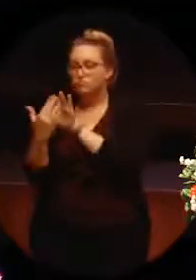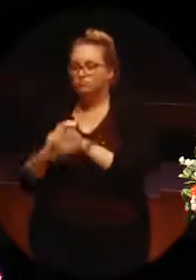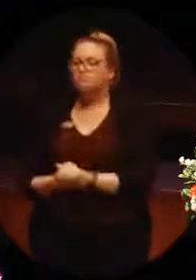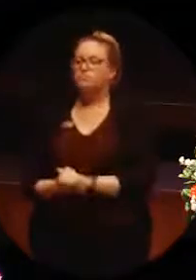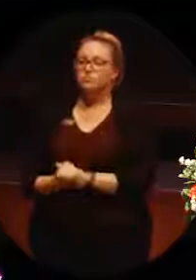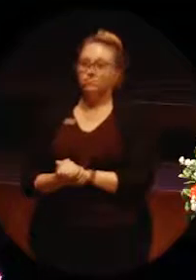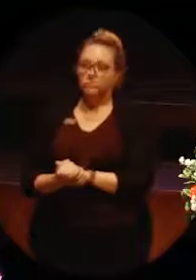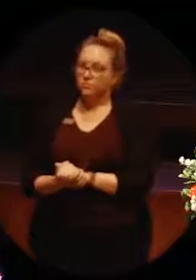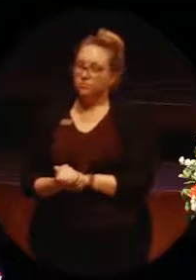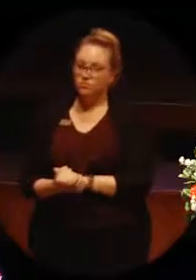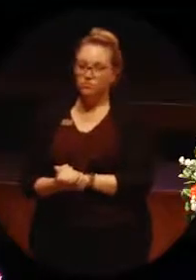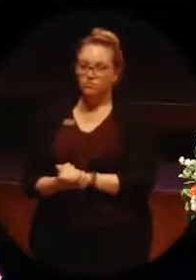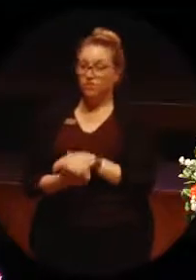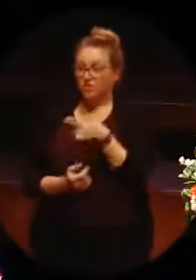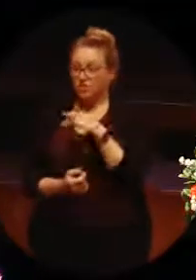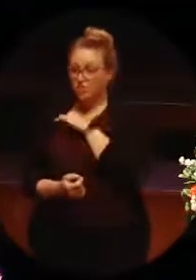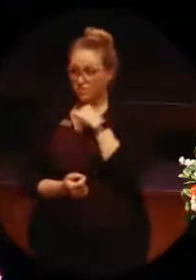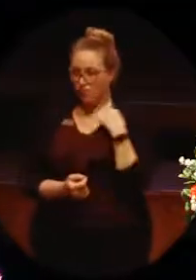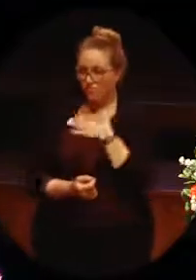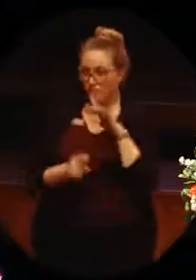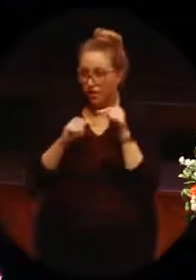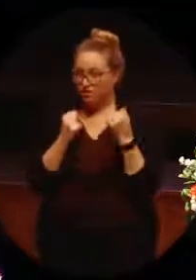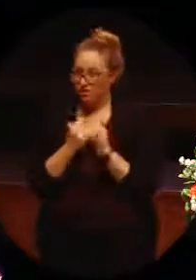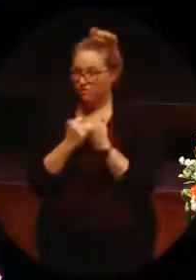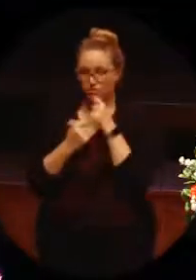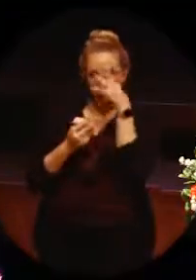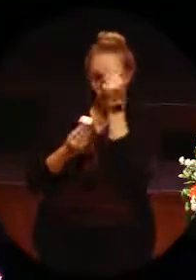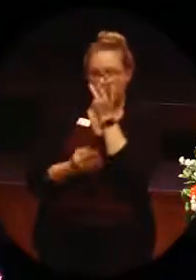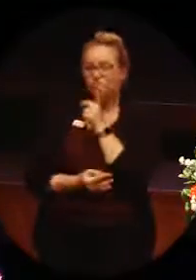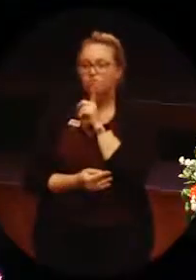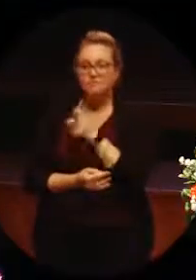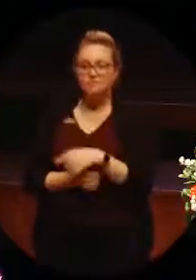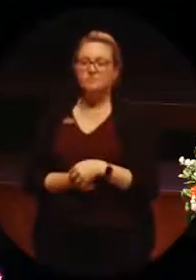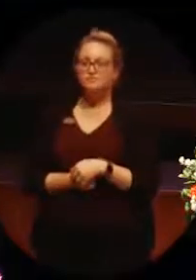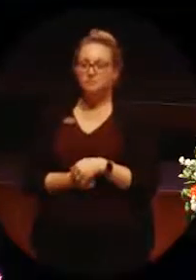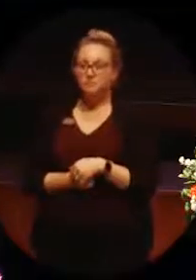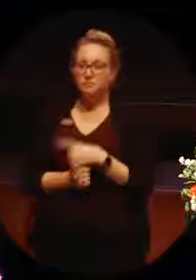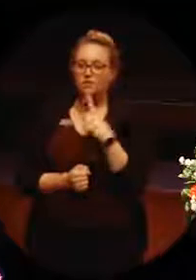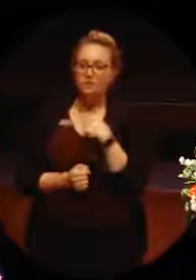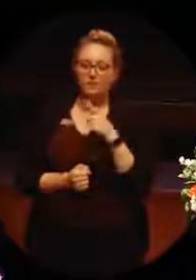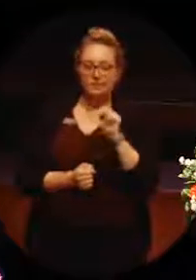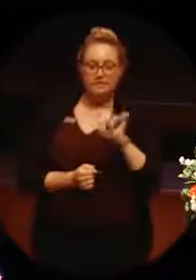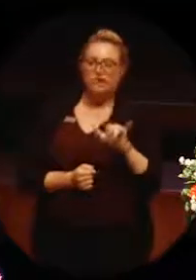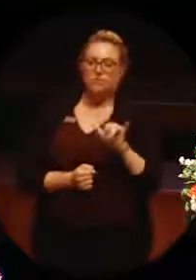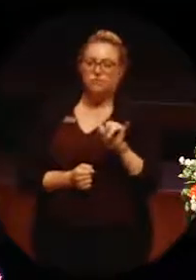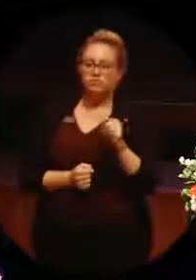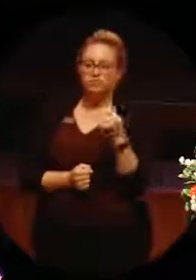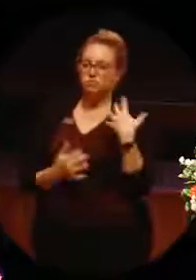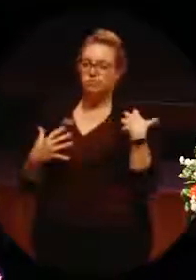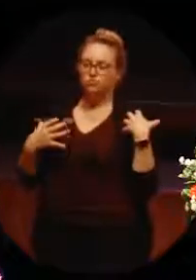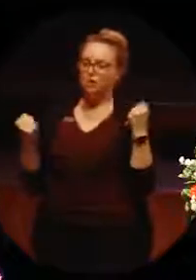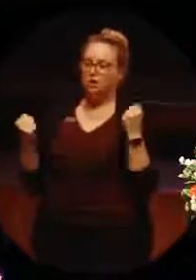that person. And he says, you jeopardized my team by not telling me the truth. They told me that Ty was one of